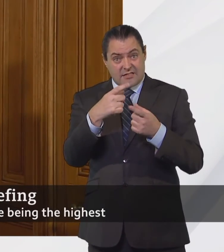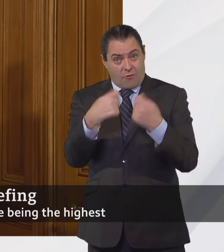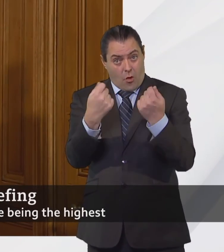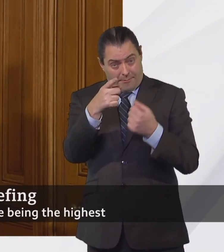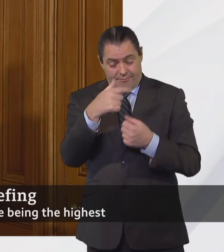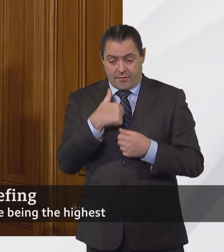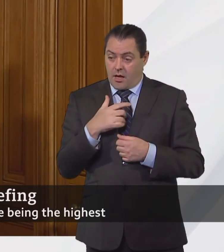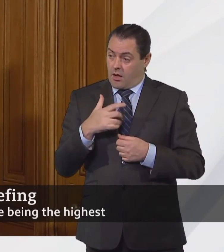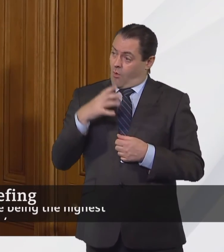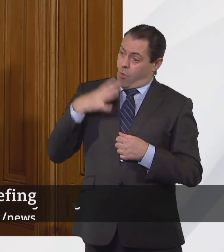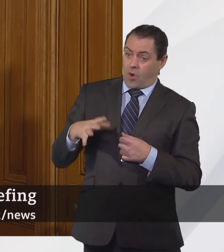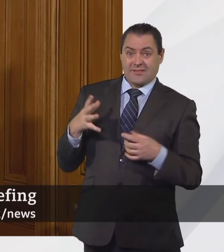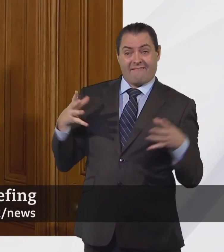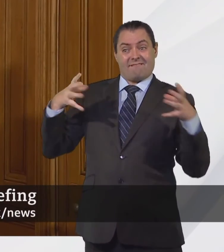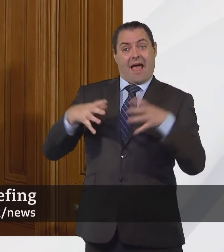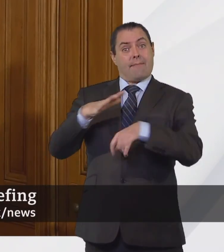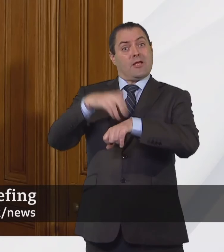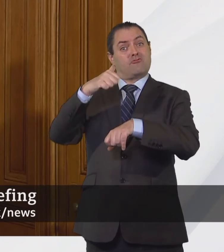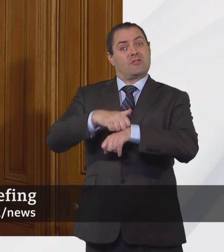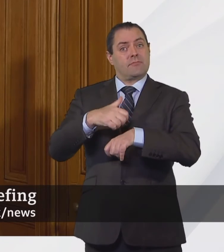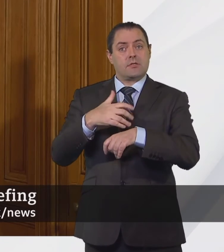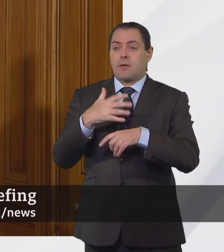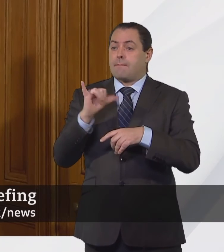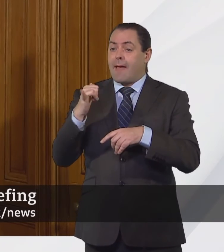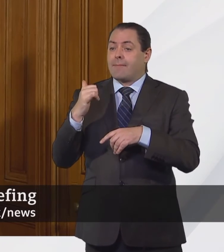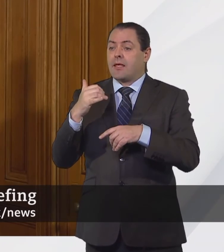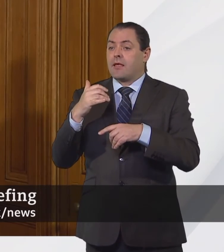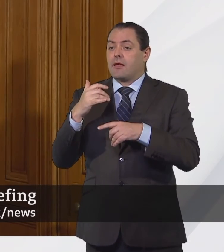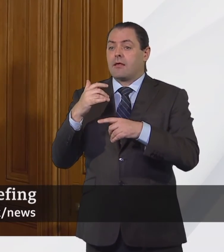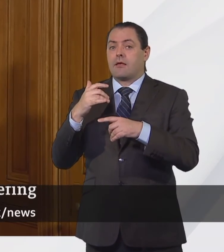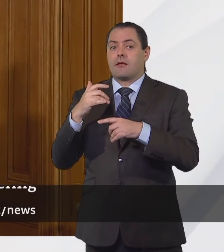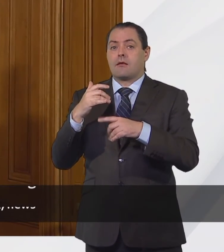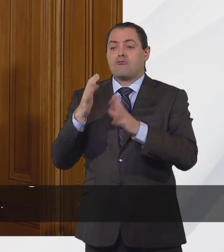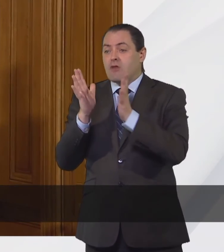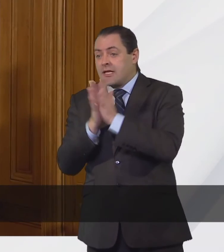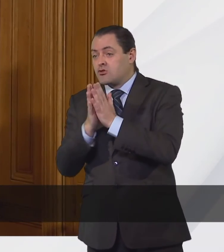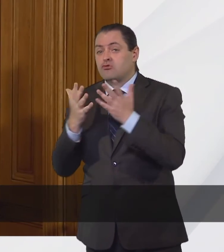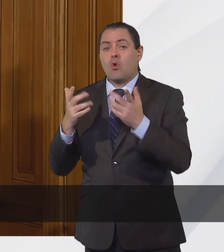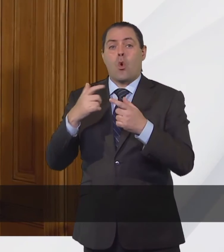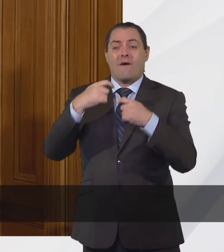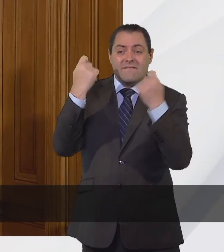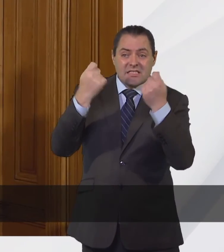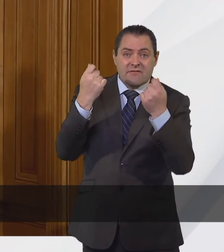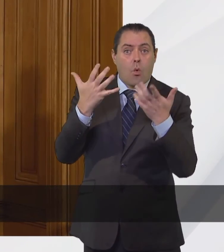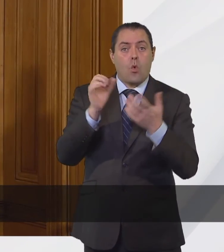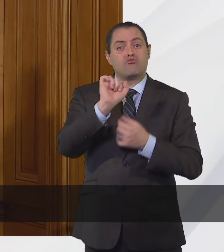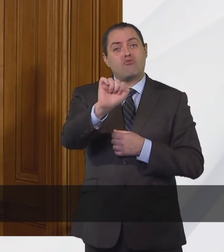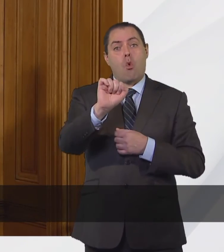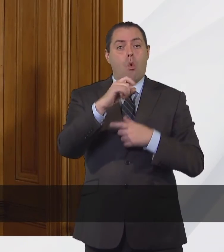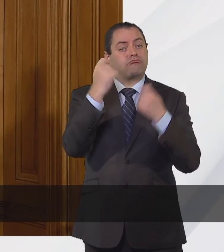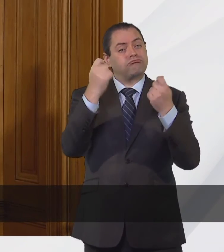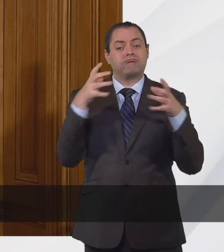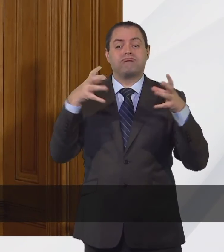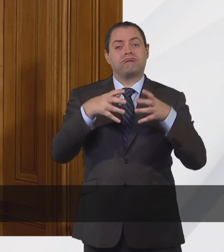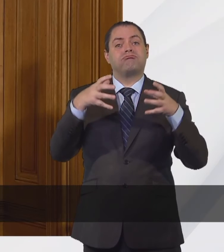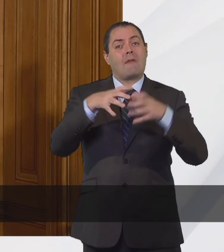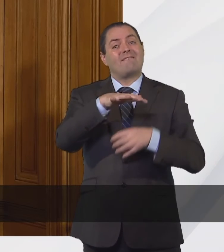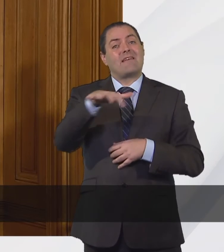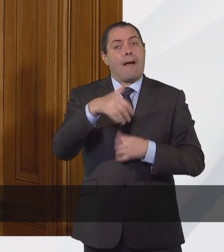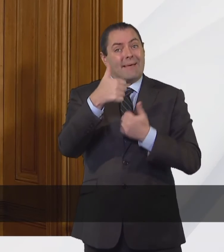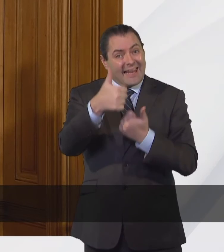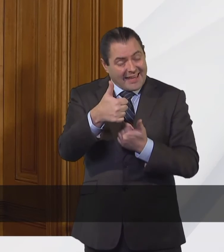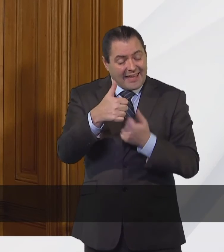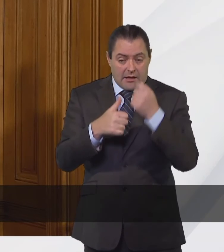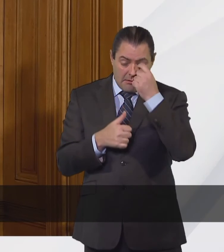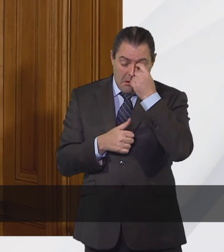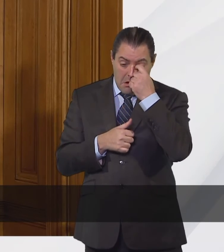about, whether people celebrate Christmas as a festival for themselves or from any other belief system. It's an opportunity for families. But